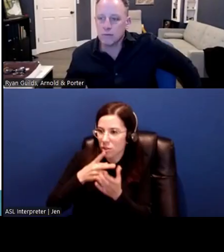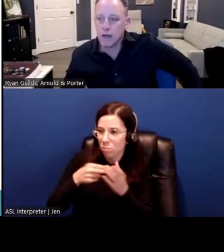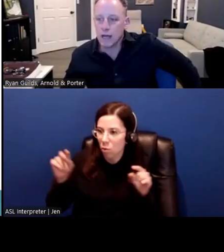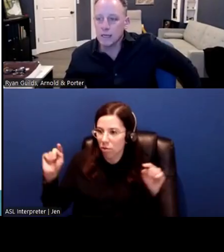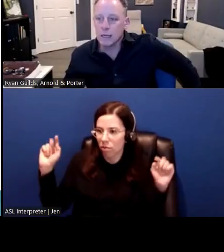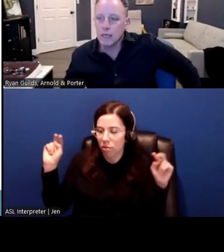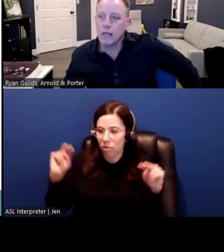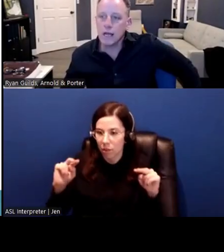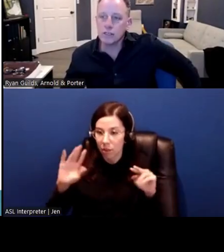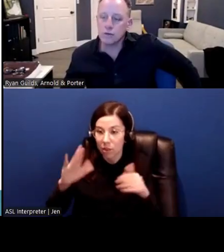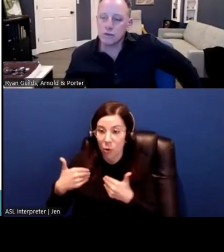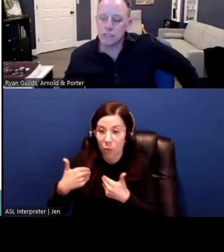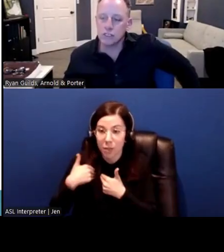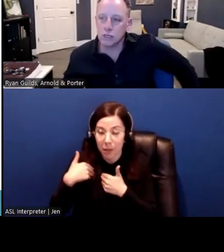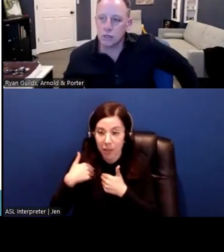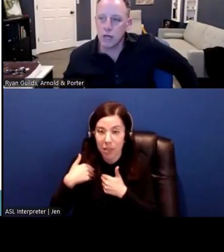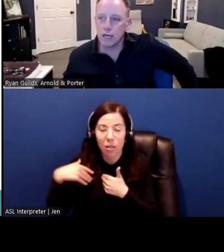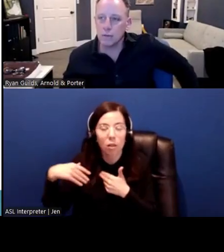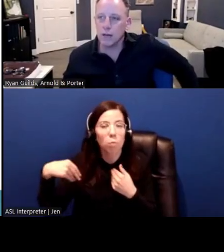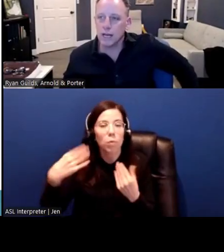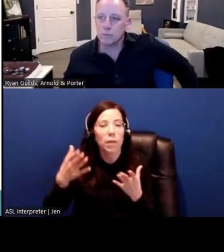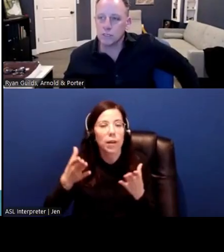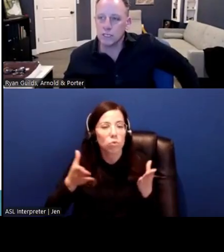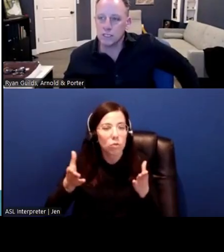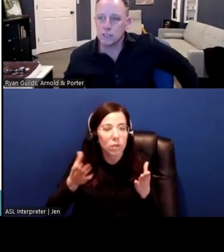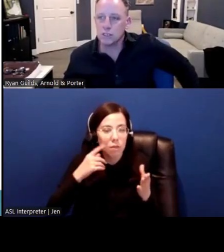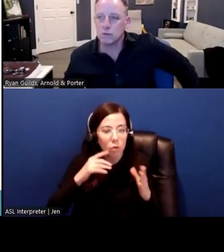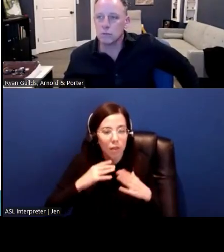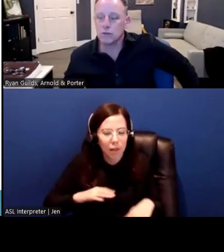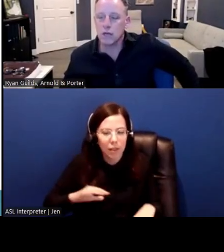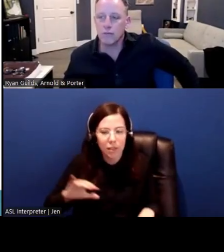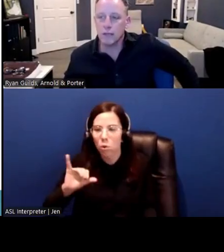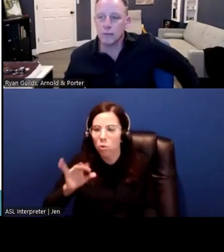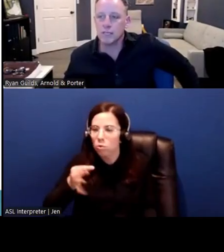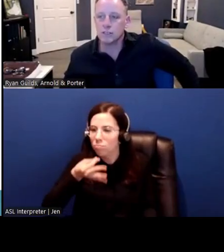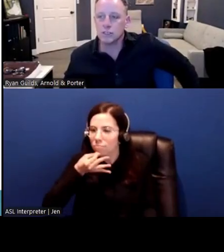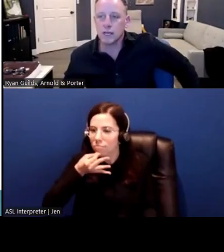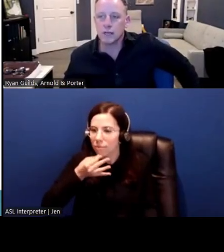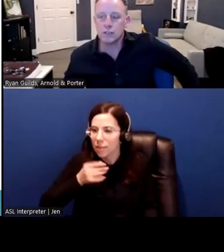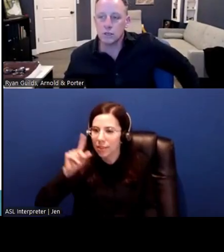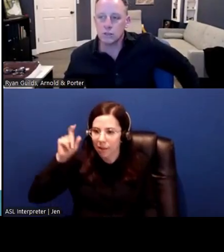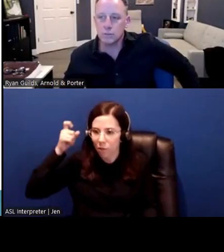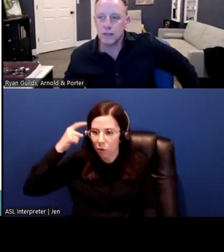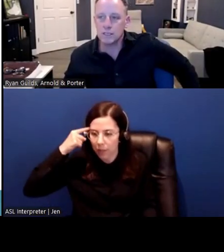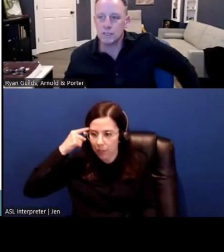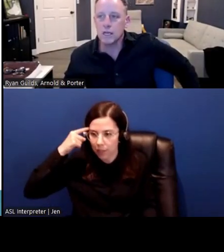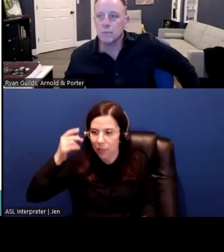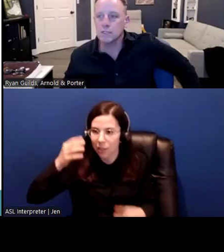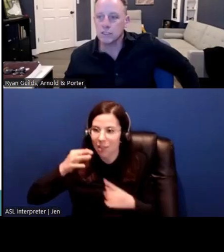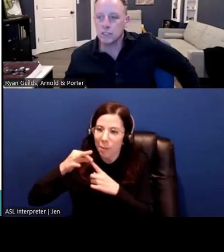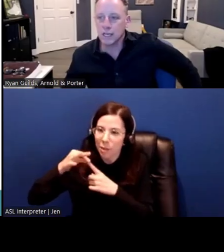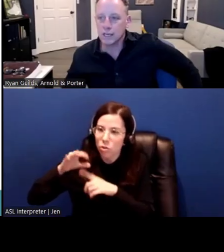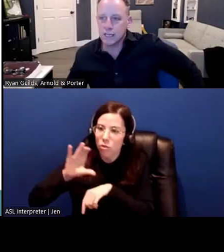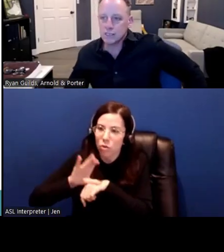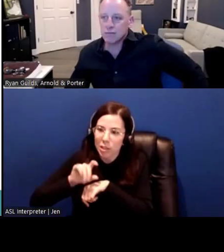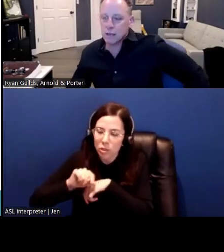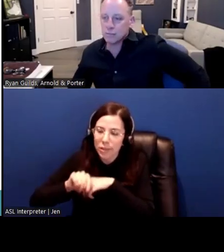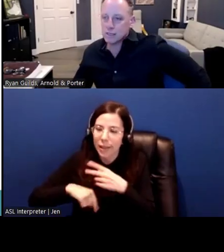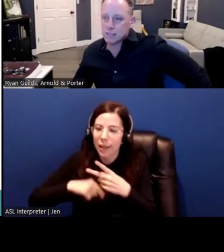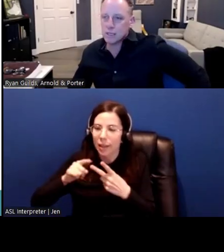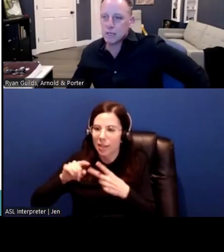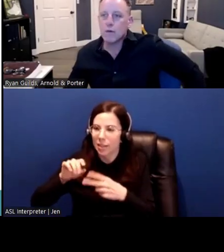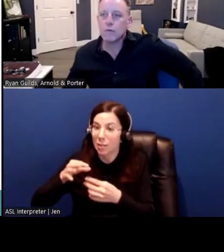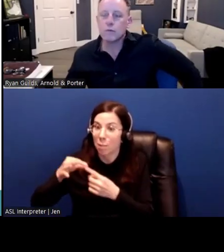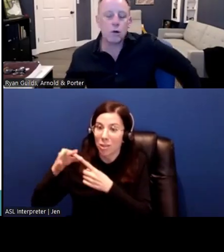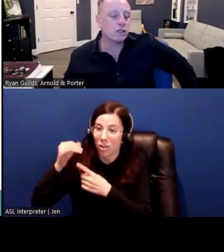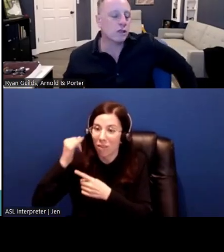is to provide not services to your client, but expertise to the government, potentially on a consulting basis, potentially on a testifying